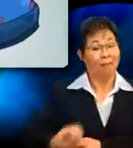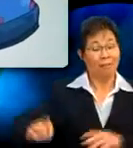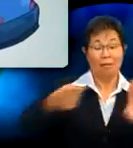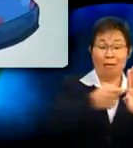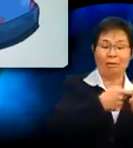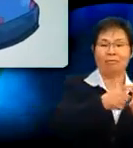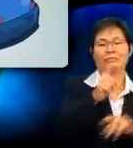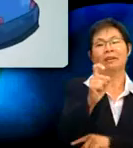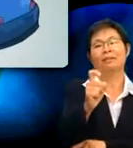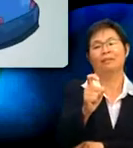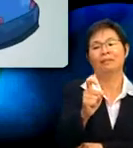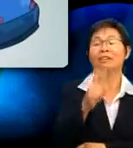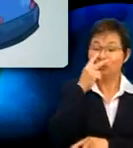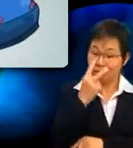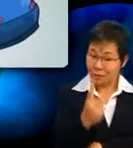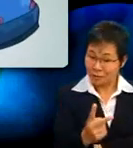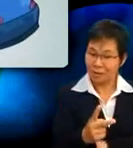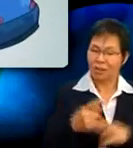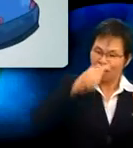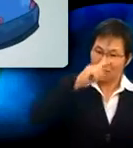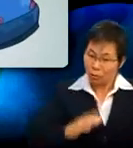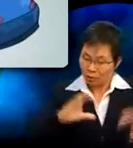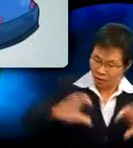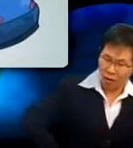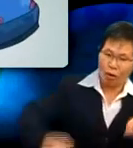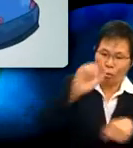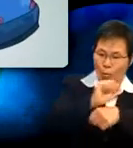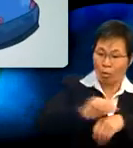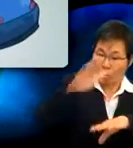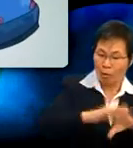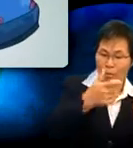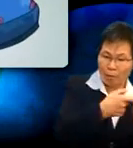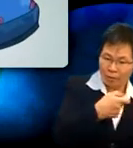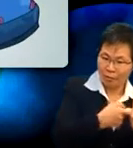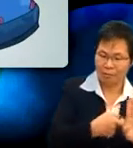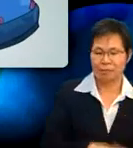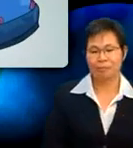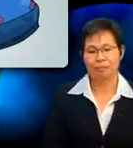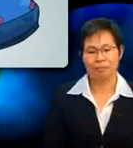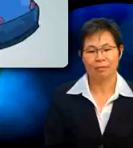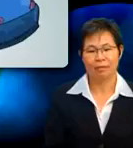Oh, the batteries are dead. You see, toy cars work on batteries.